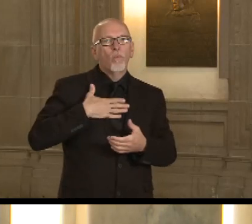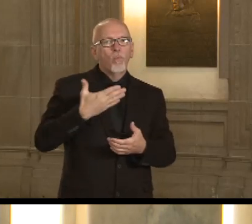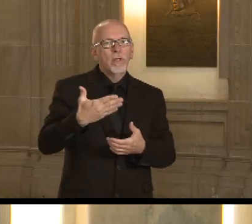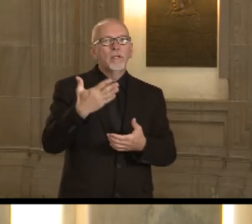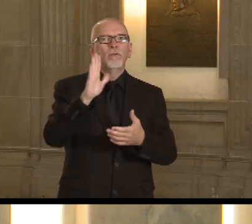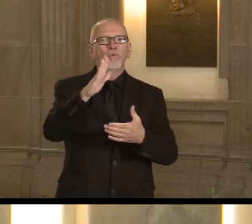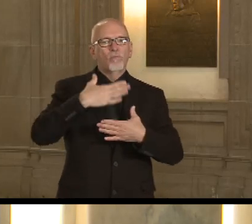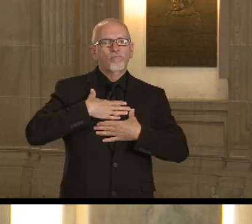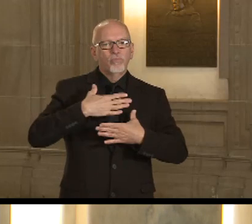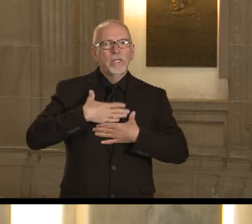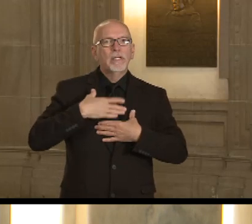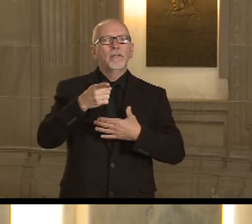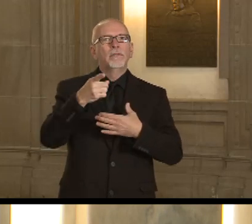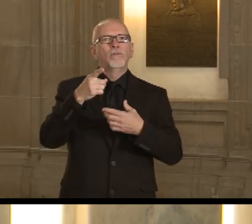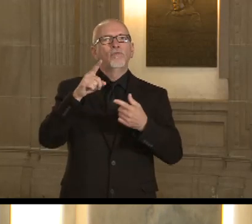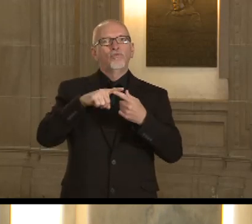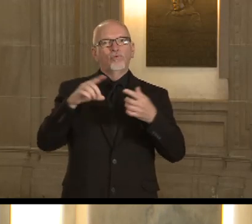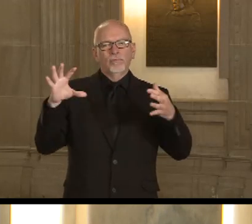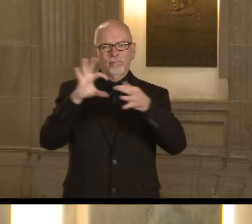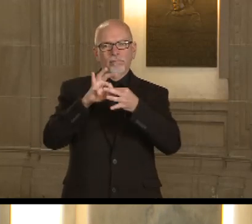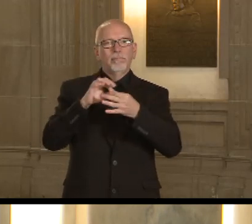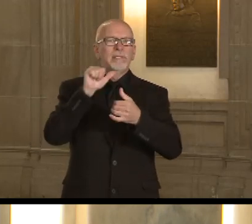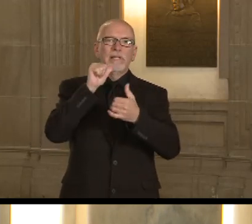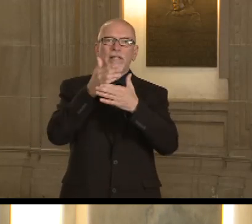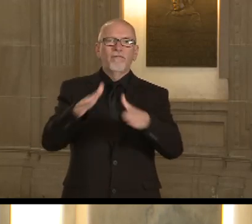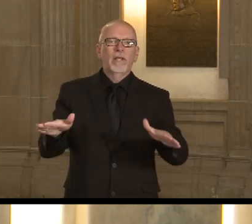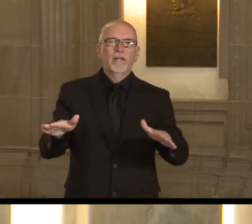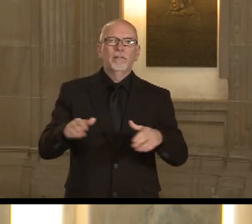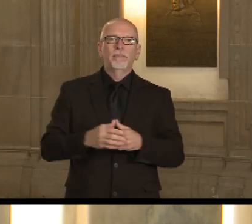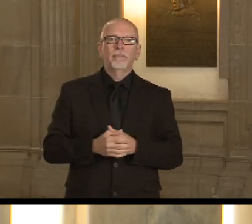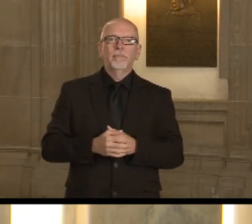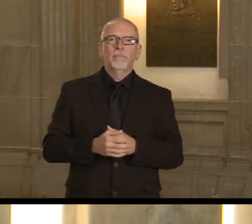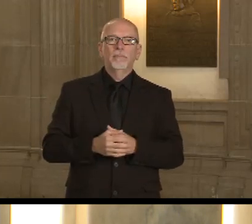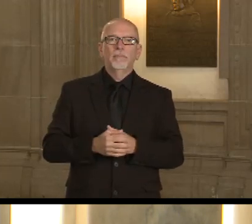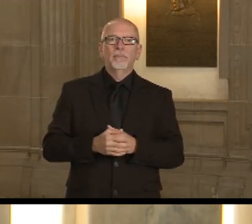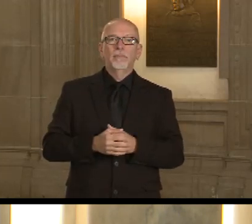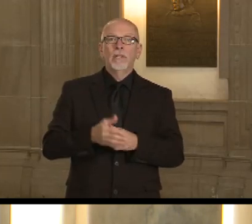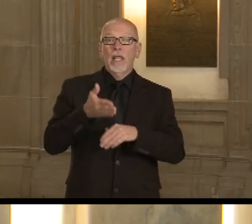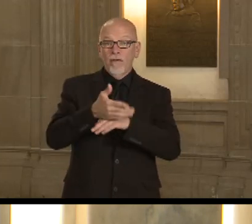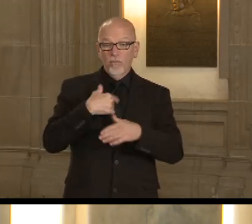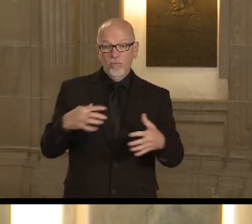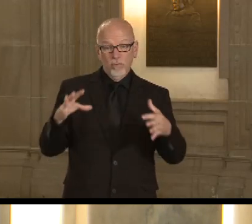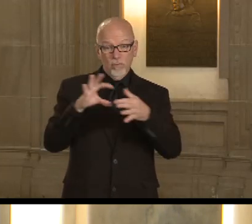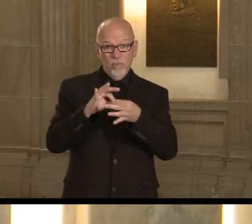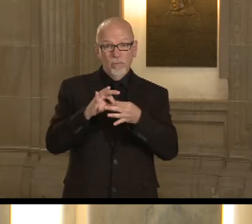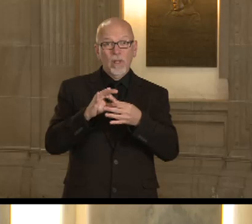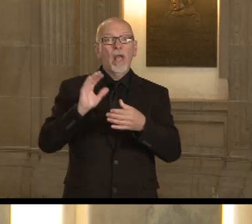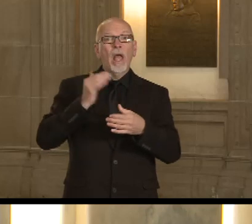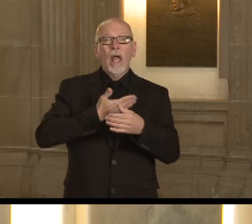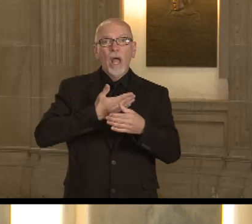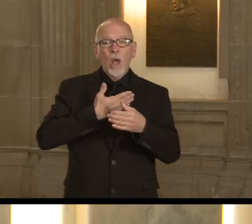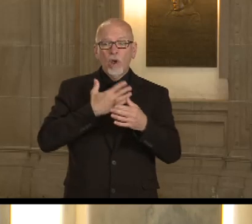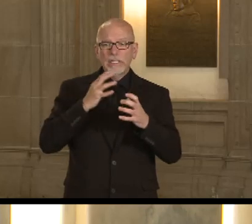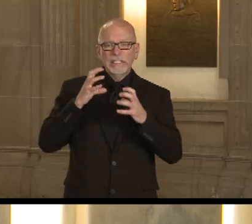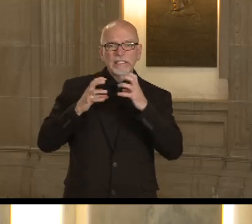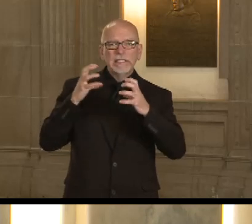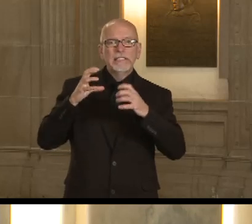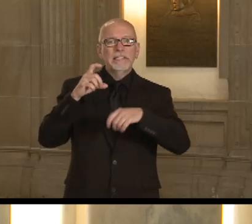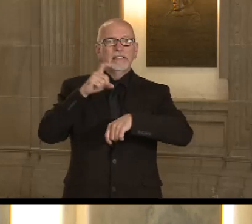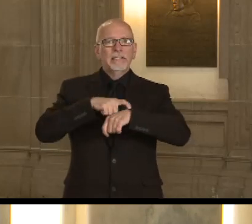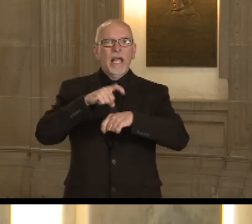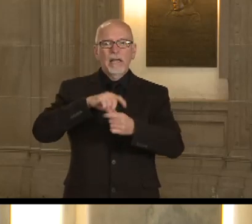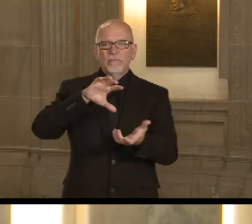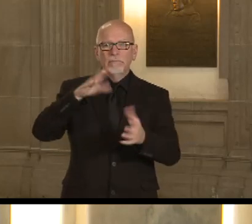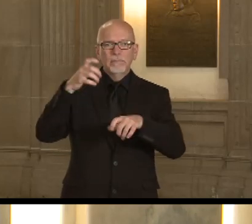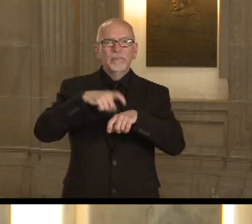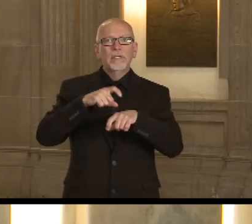that bridge, not divide. Only then will these tense and turbulent times